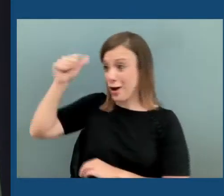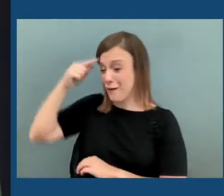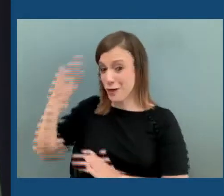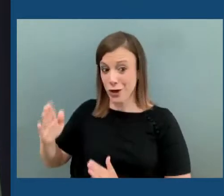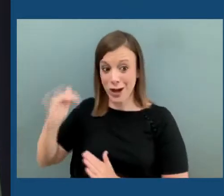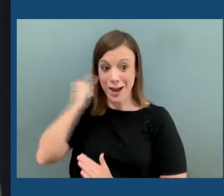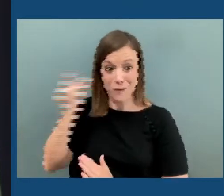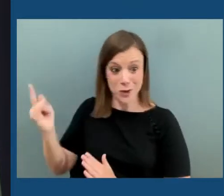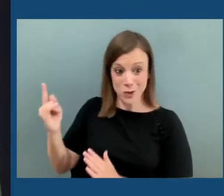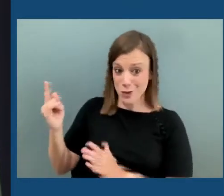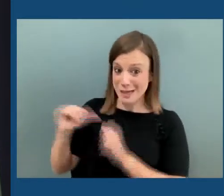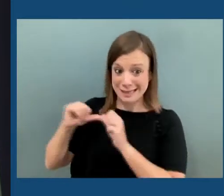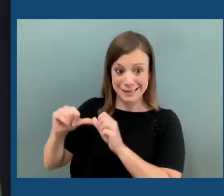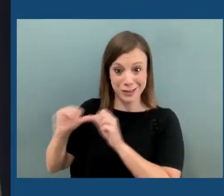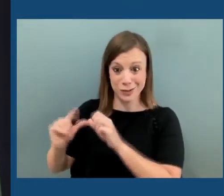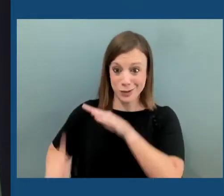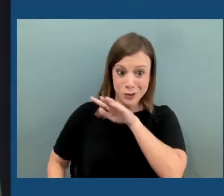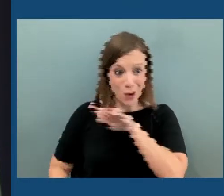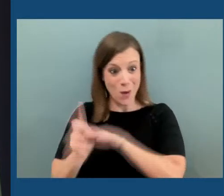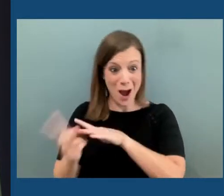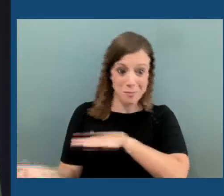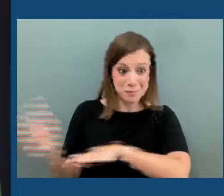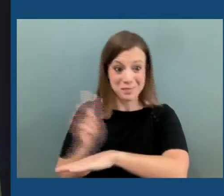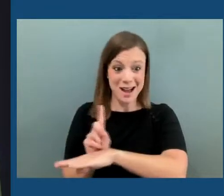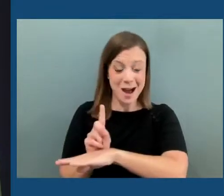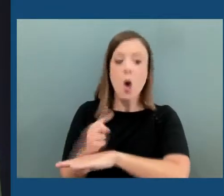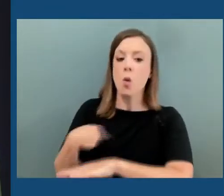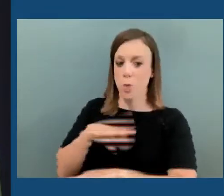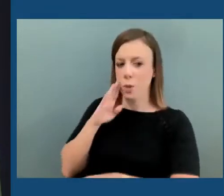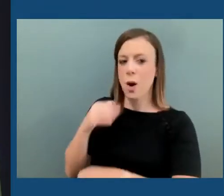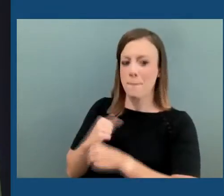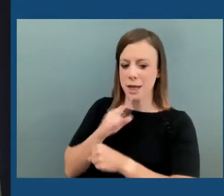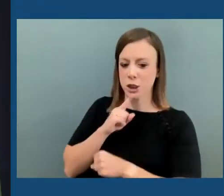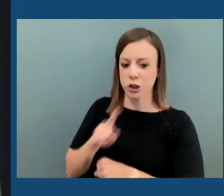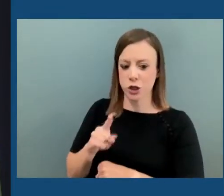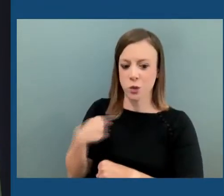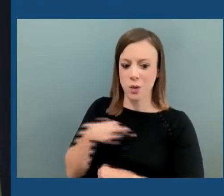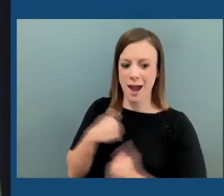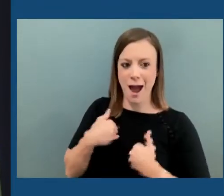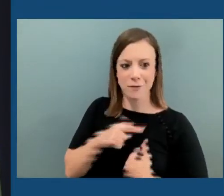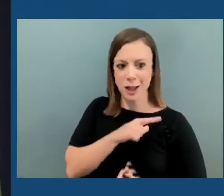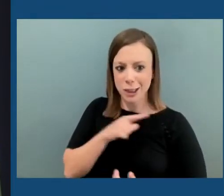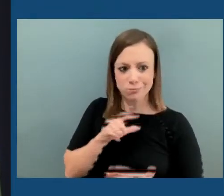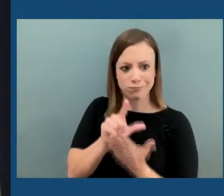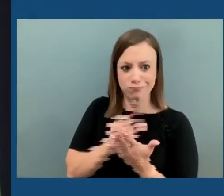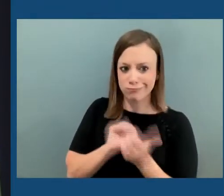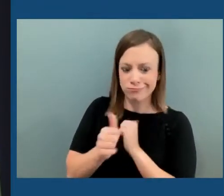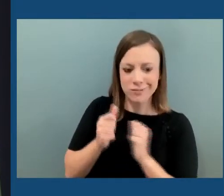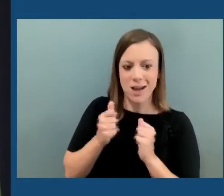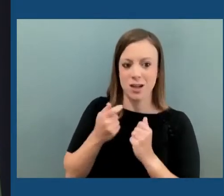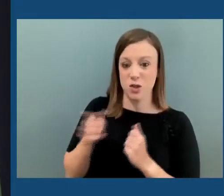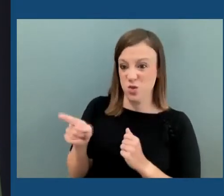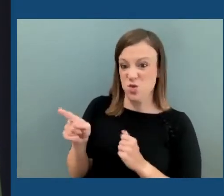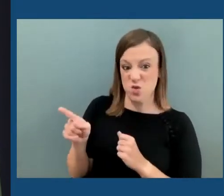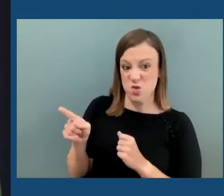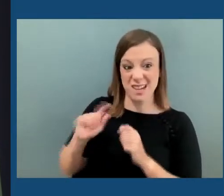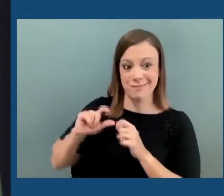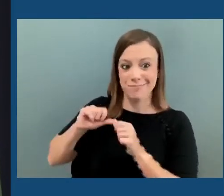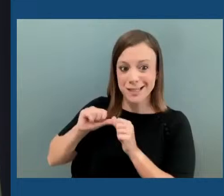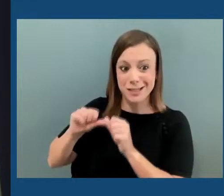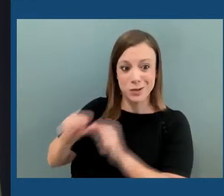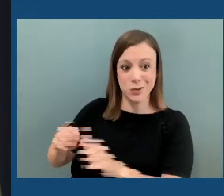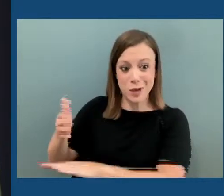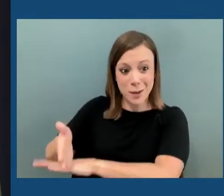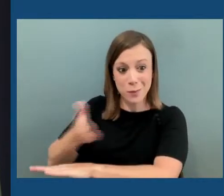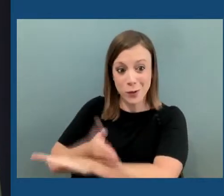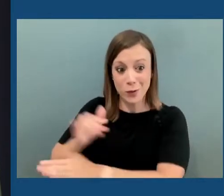in the legislature to make sure you have the resources to do all the good things you're doing across New York State. So my role here